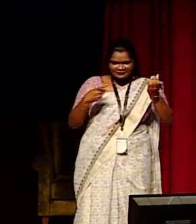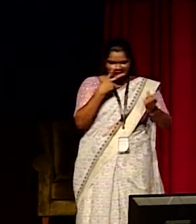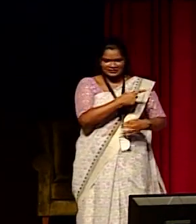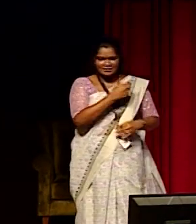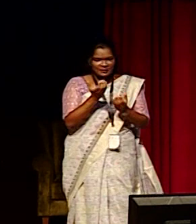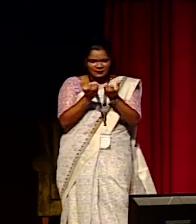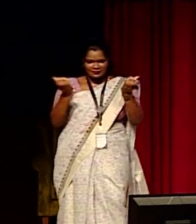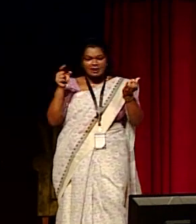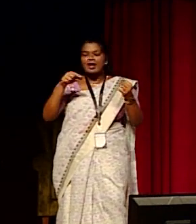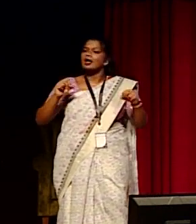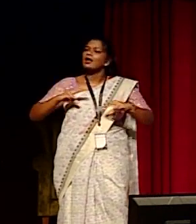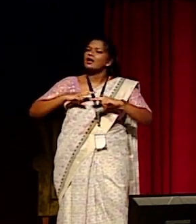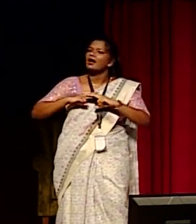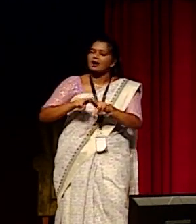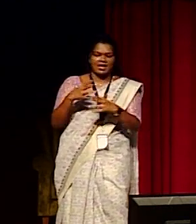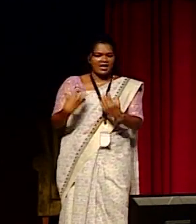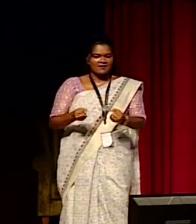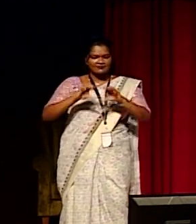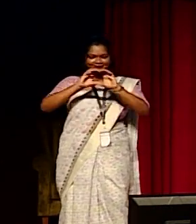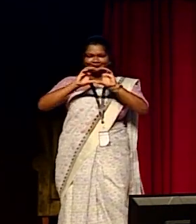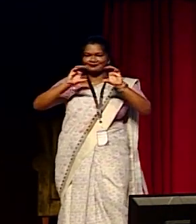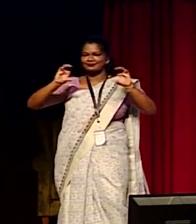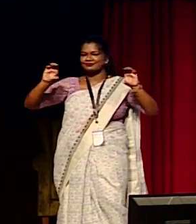has completely been done away with.